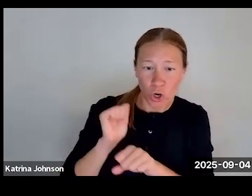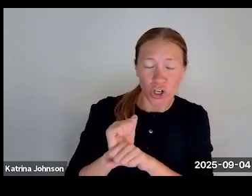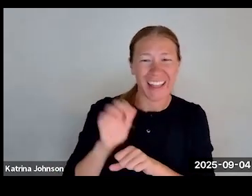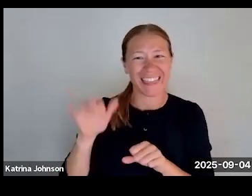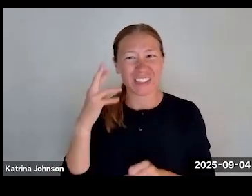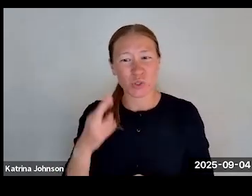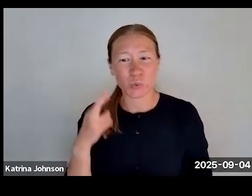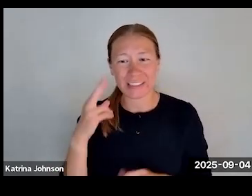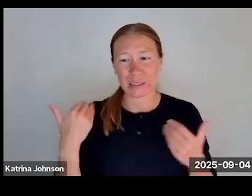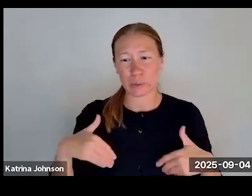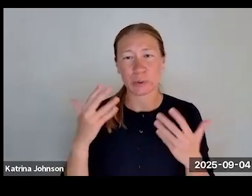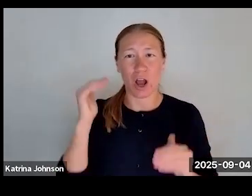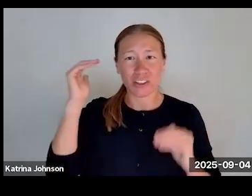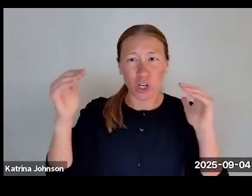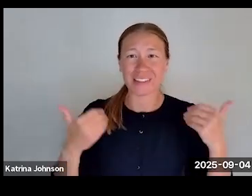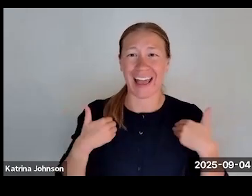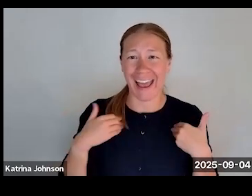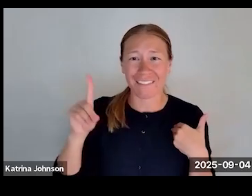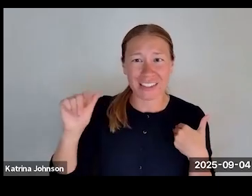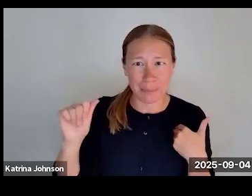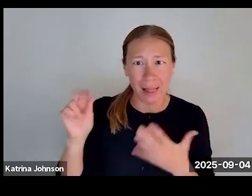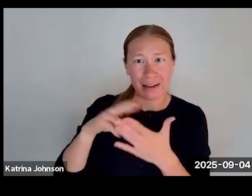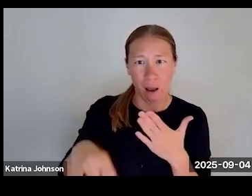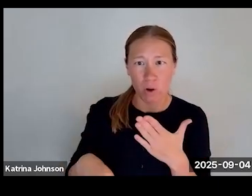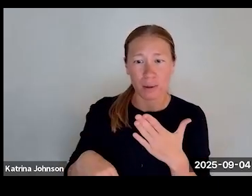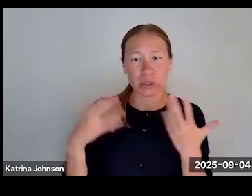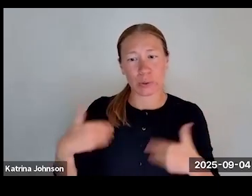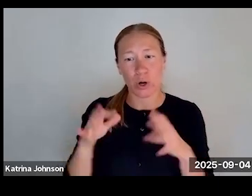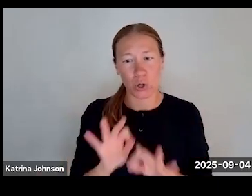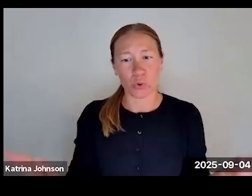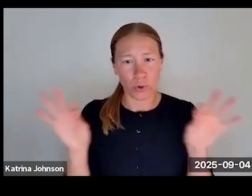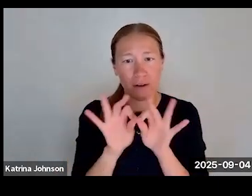critical to adults with disabilities outcomes.